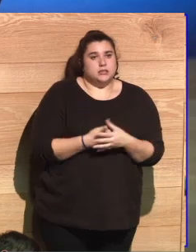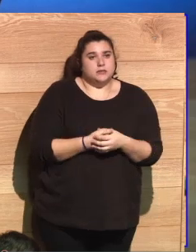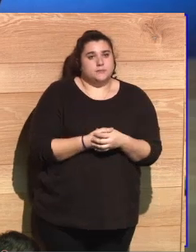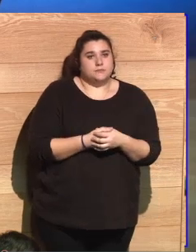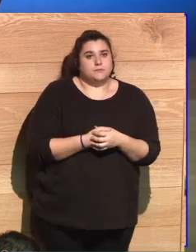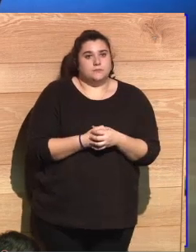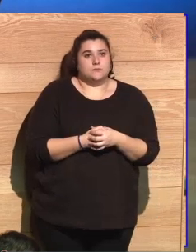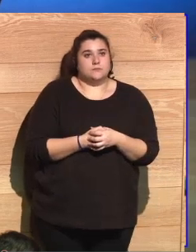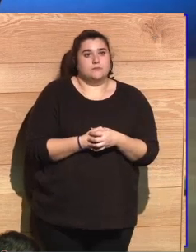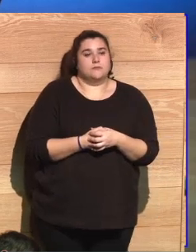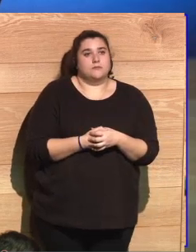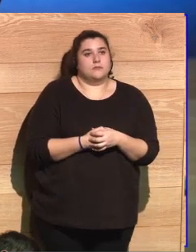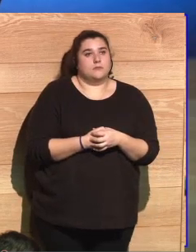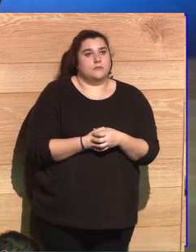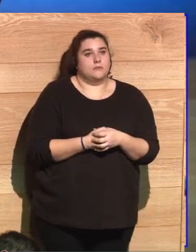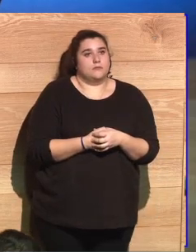the epigraph to the book,